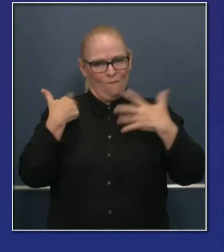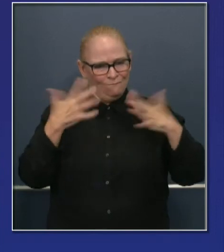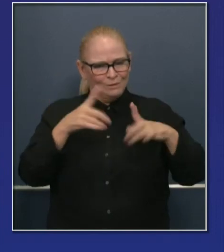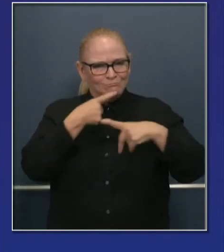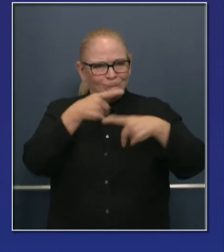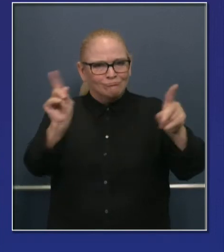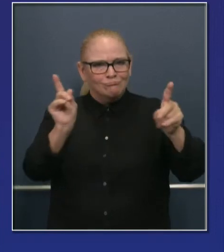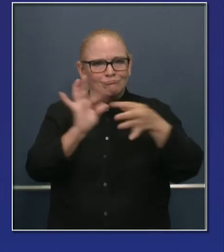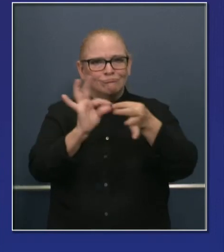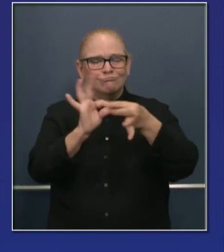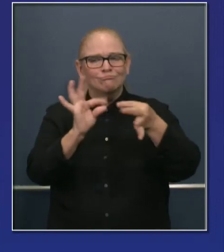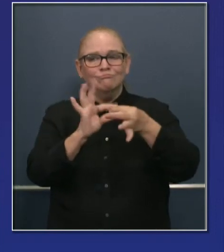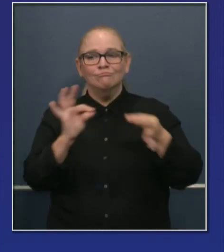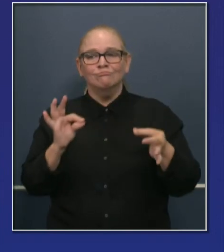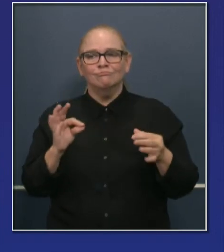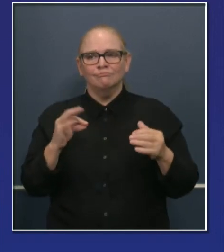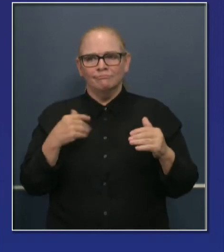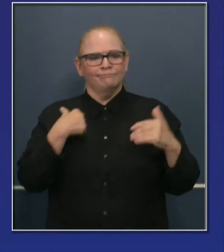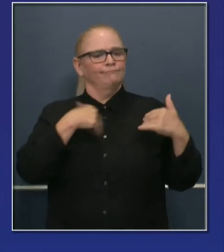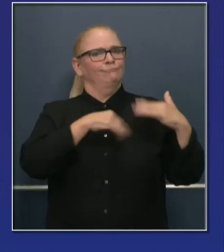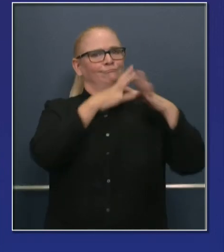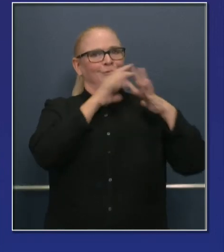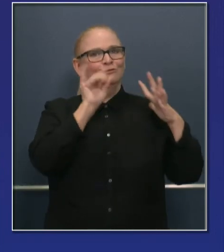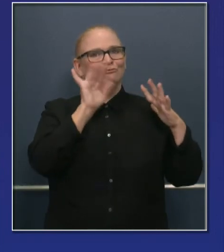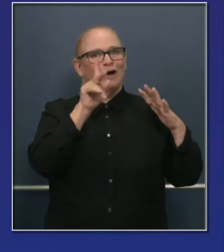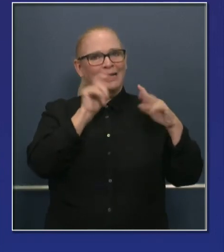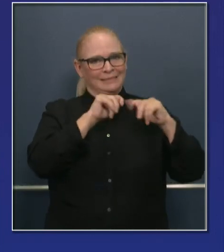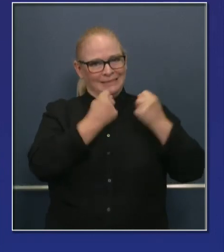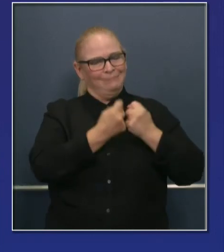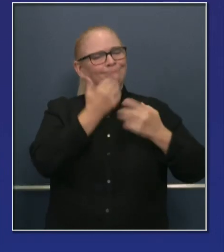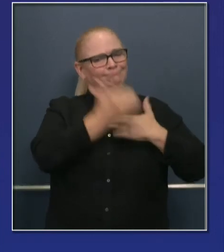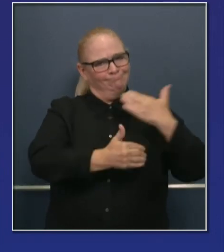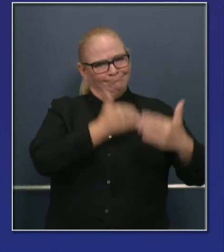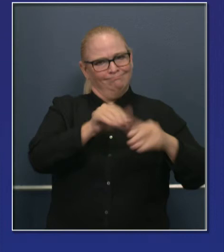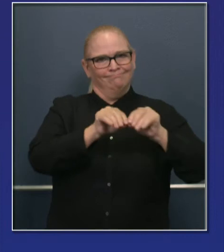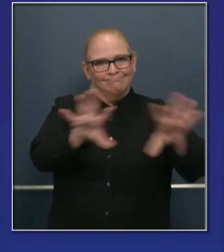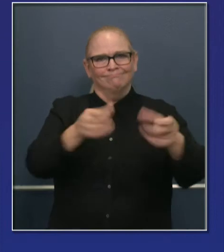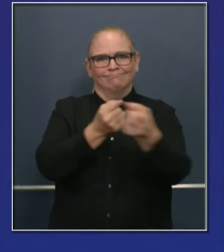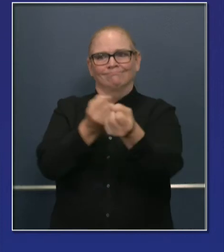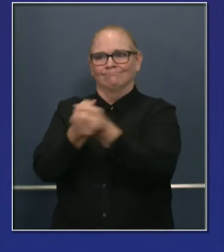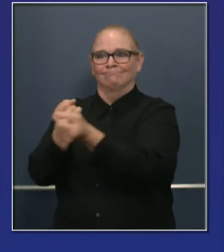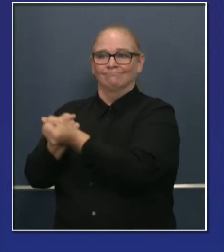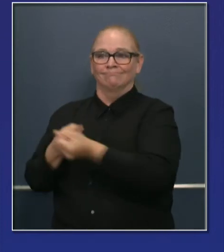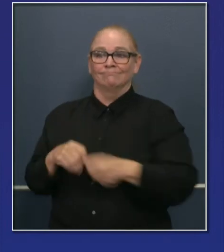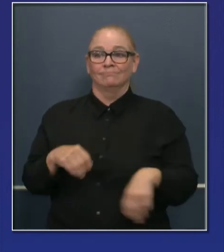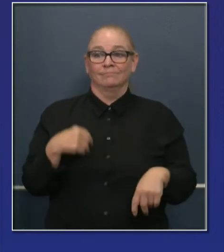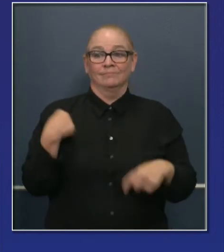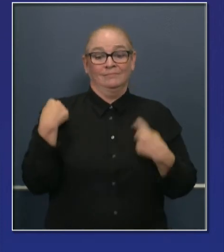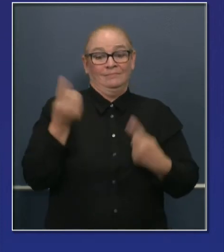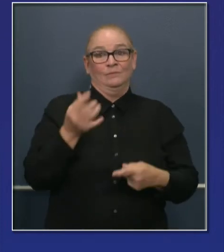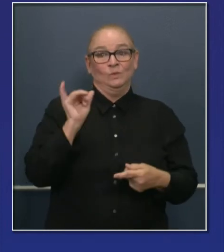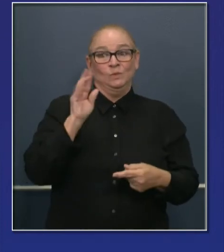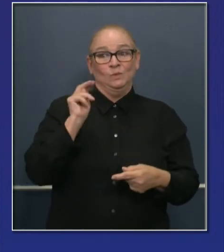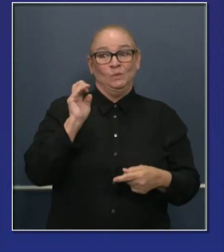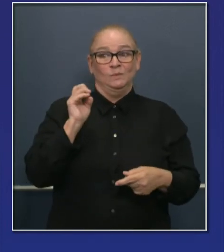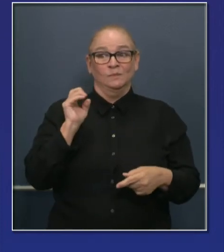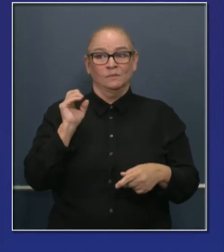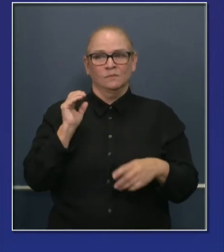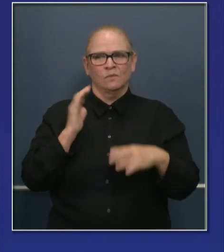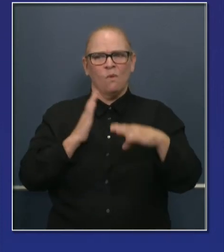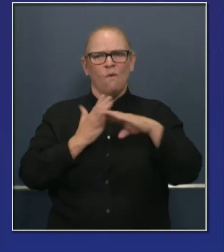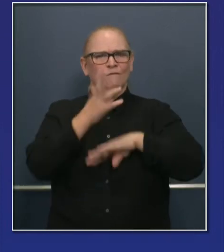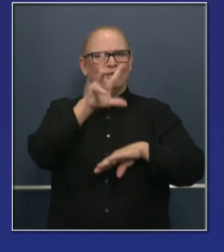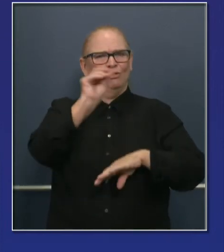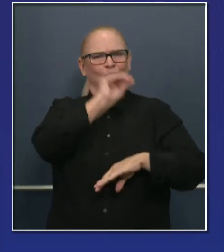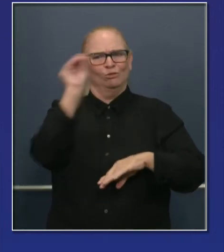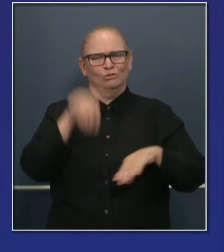June at a time when we had transmission rates, positivity rates north of 30% in Imperial County. In